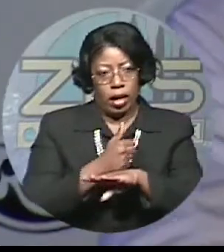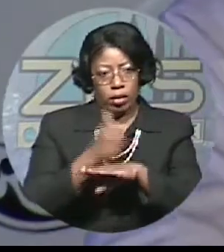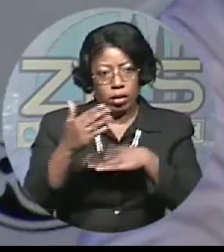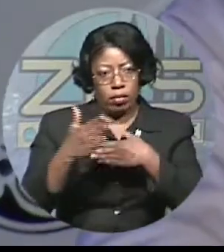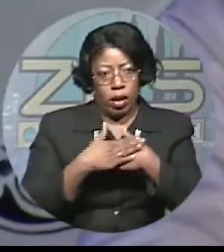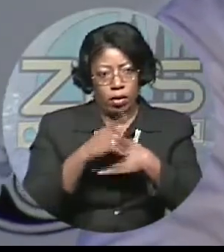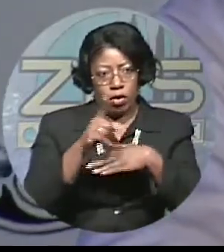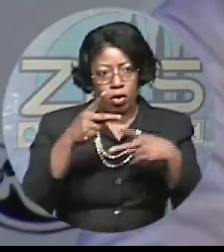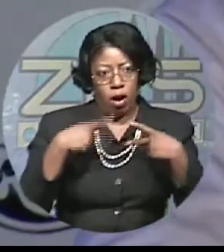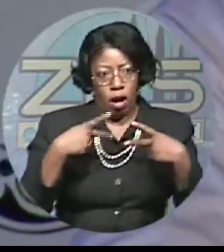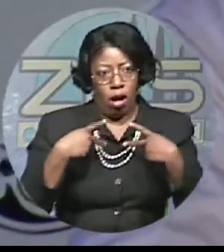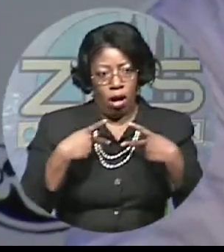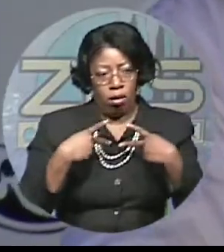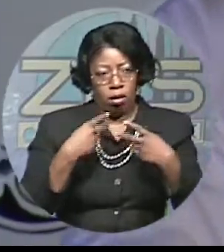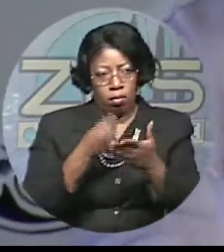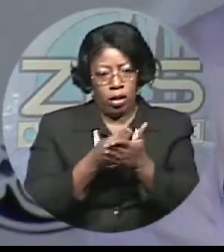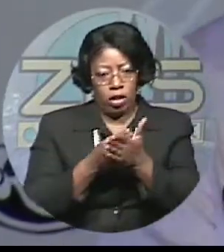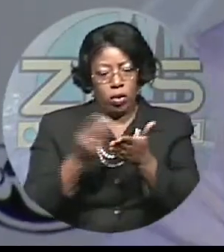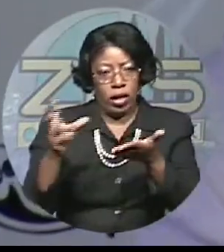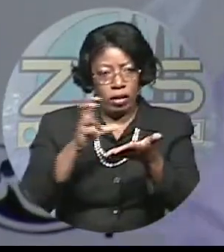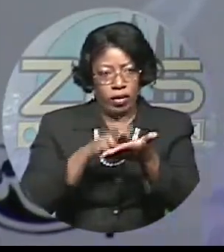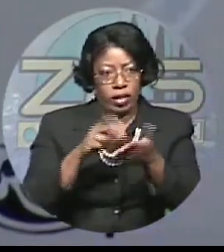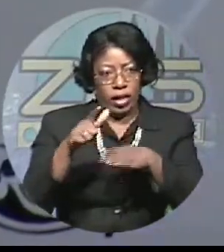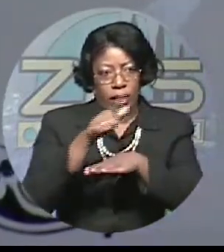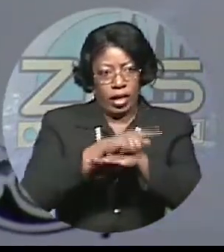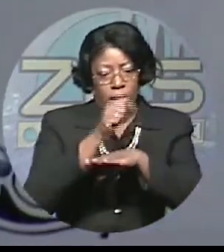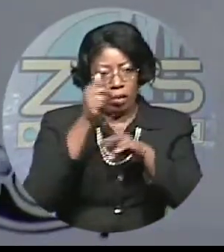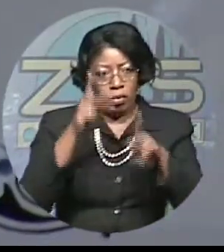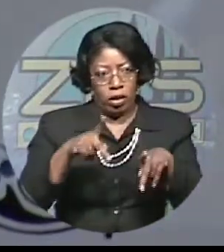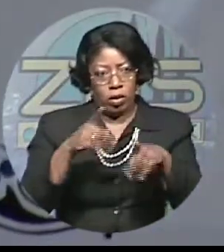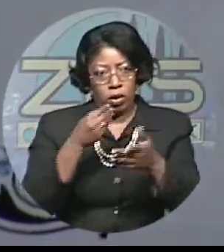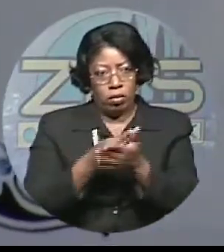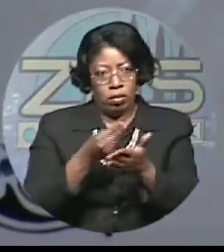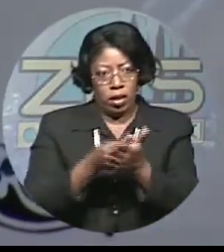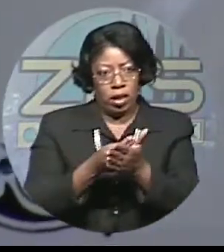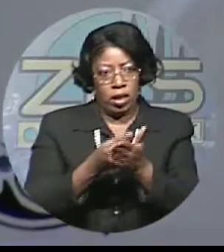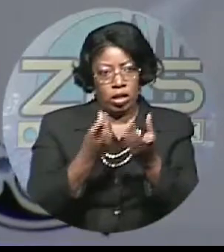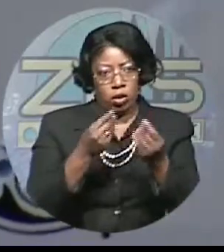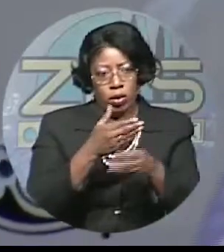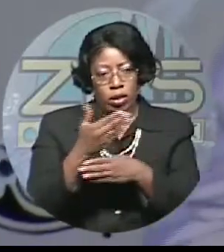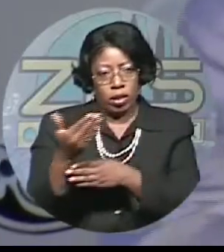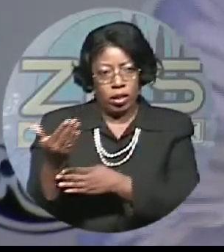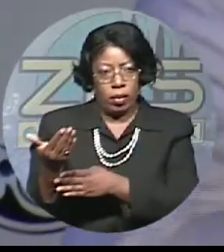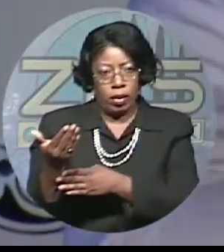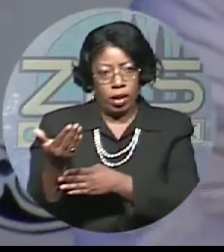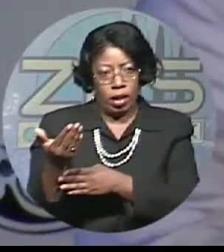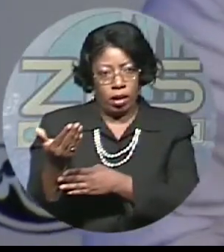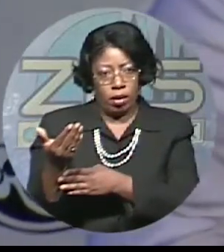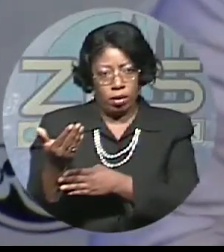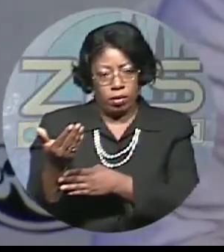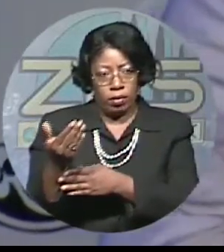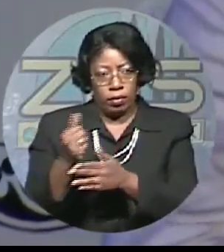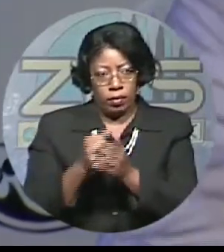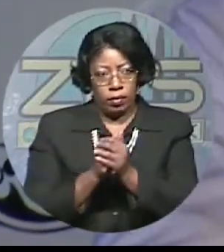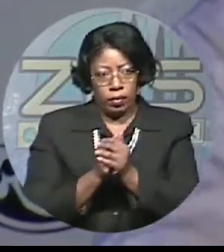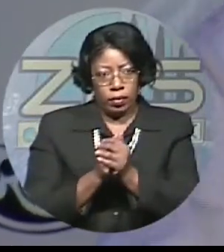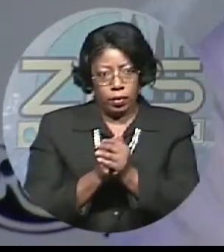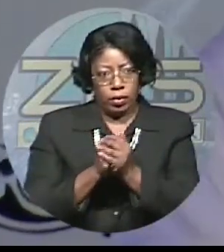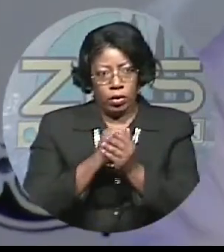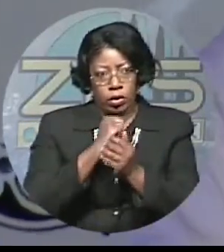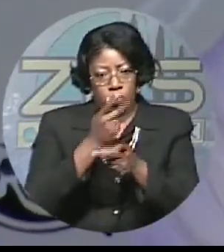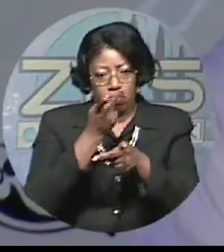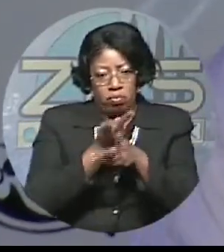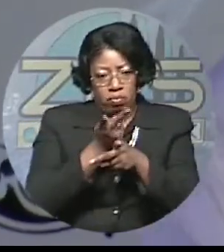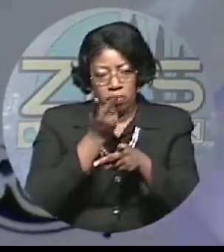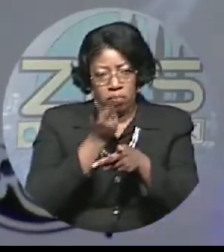you ain't got no money to invest in this land and somebody come, man, please do something with them and join some other cooperative something. But don't hold the